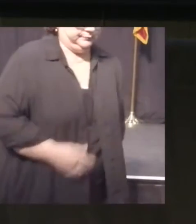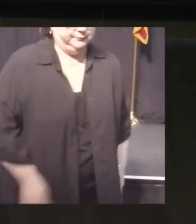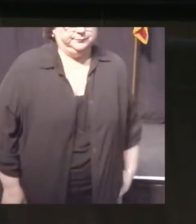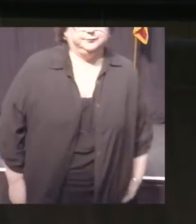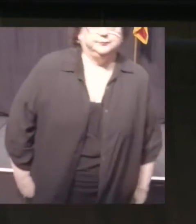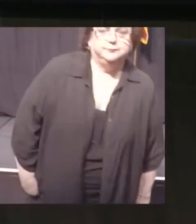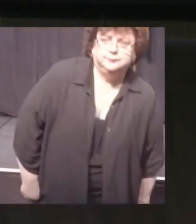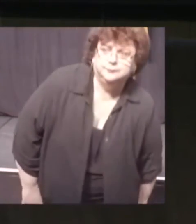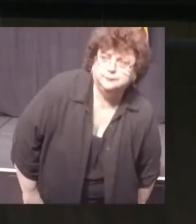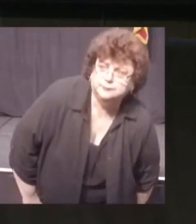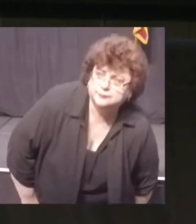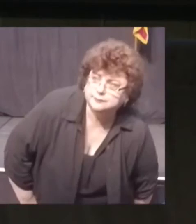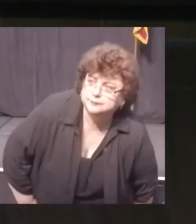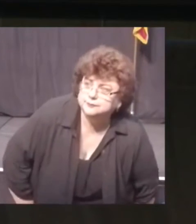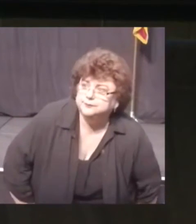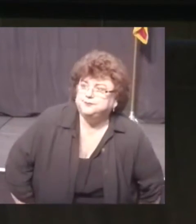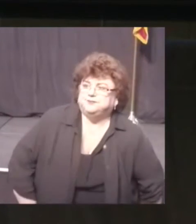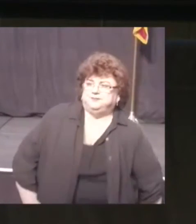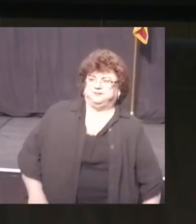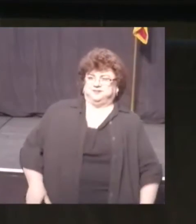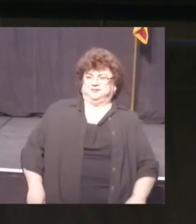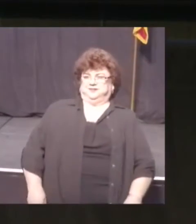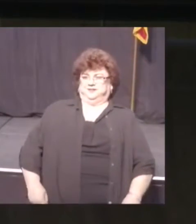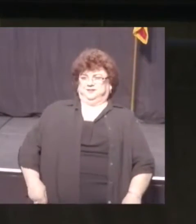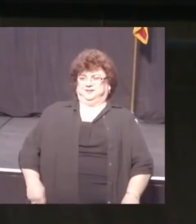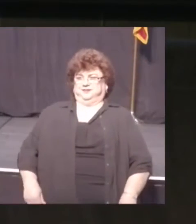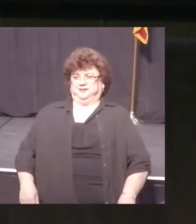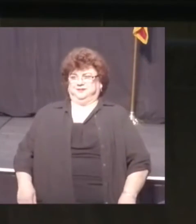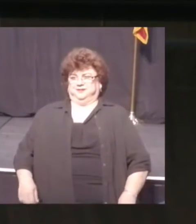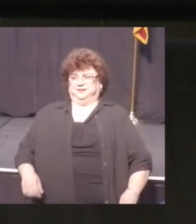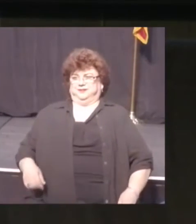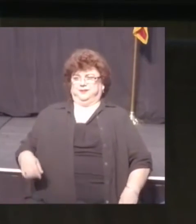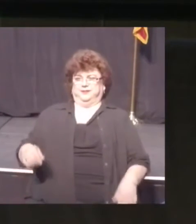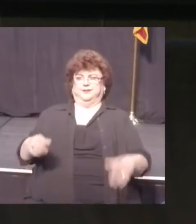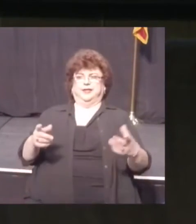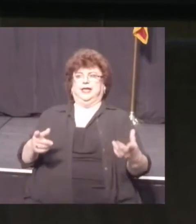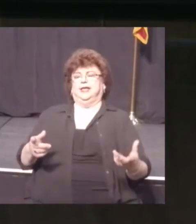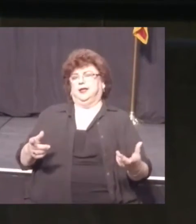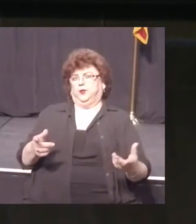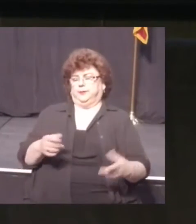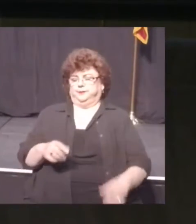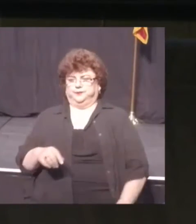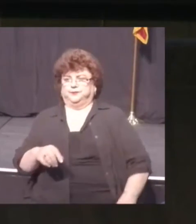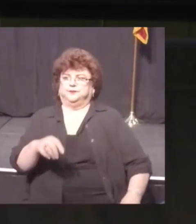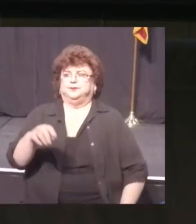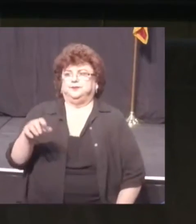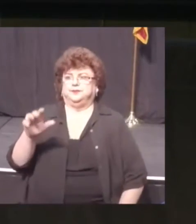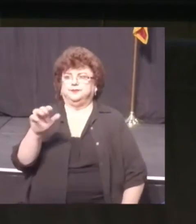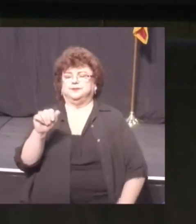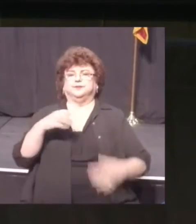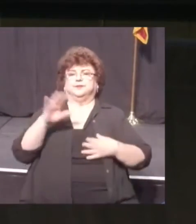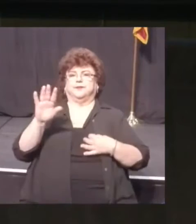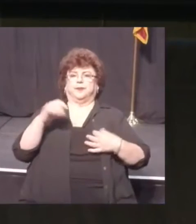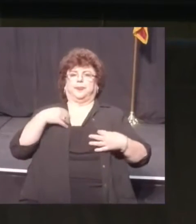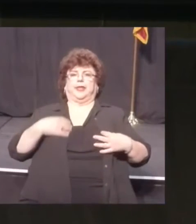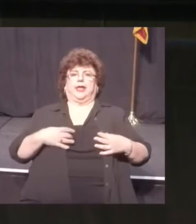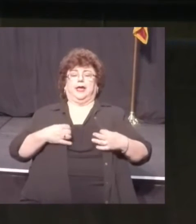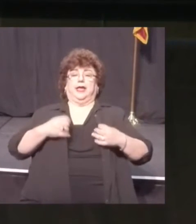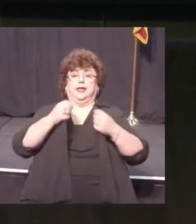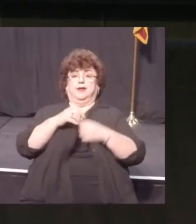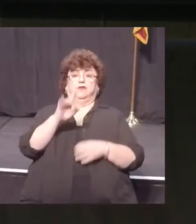You gotta believe. You've gotta believe. At the August 1st track and field